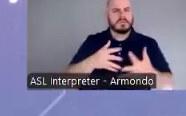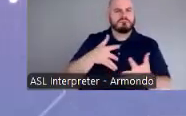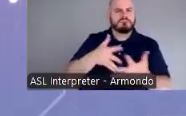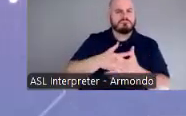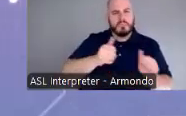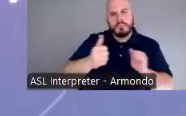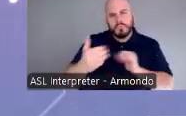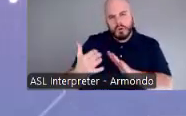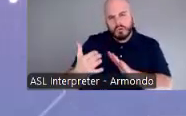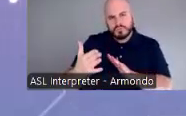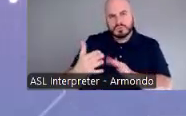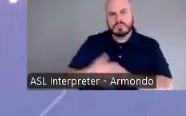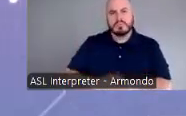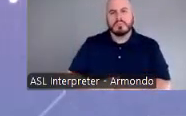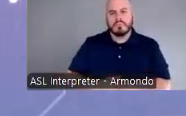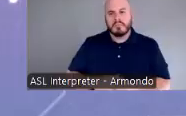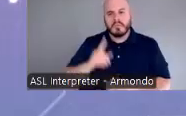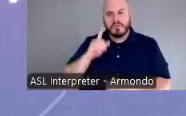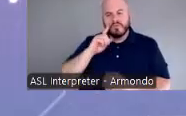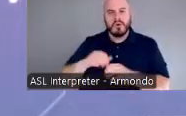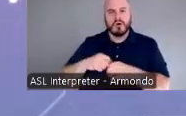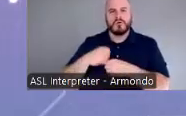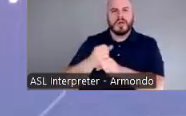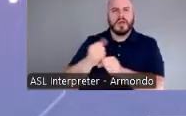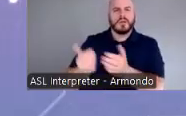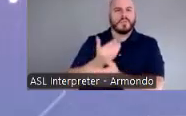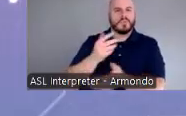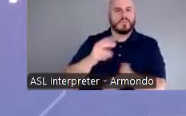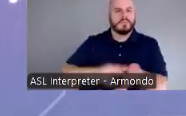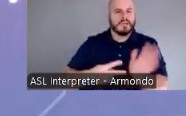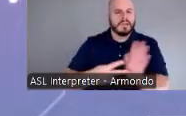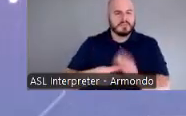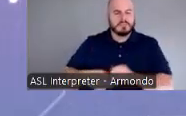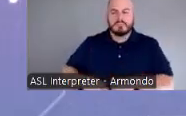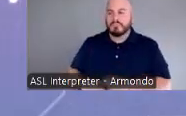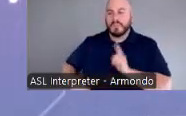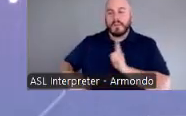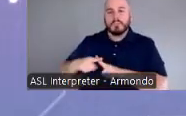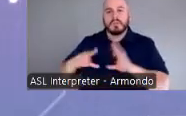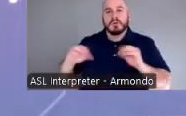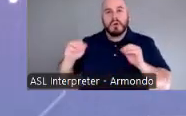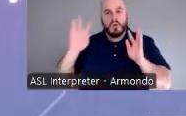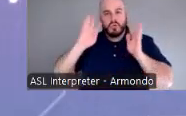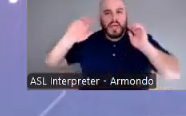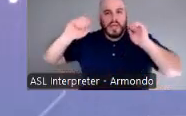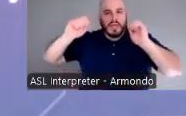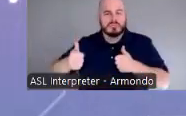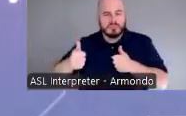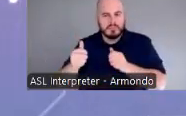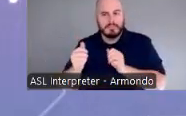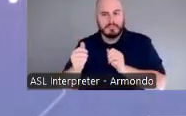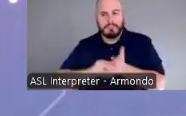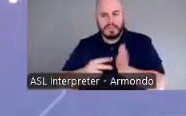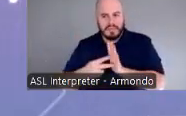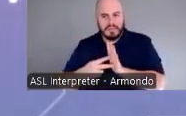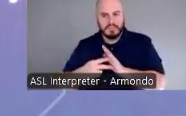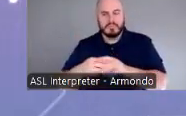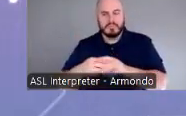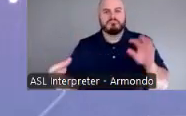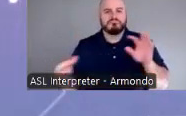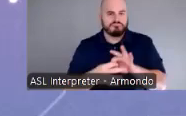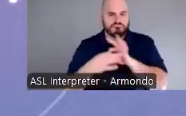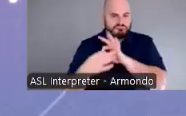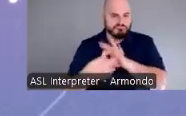adapt, how to create new meanings, also co-creation approach in terms of how patient-centered care should actually be in this